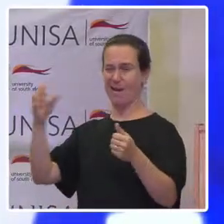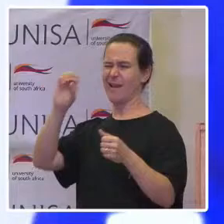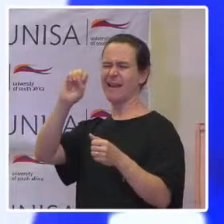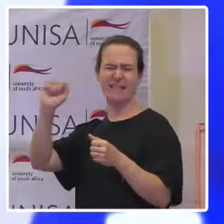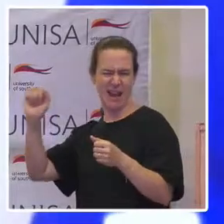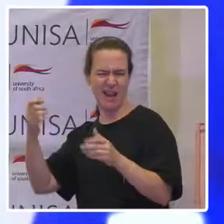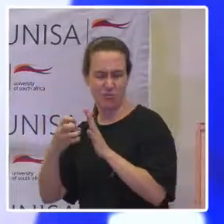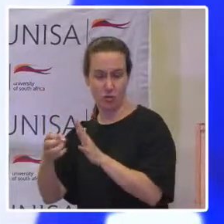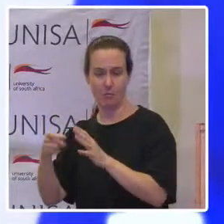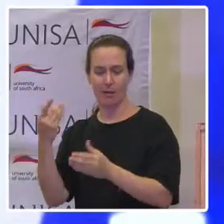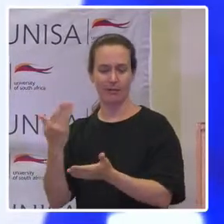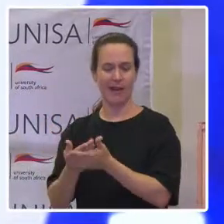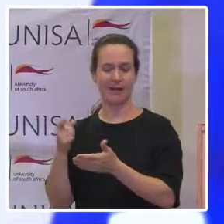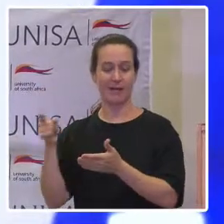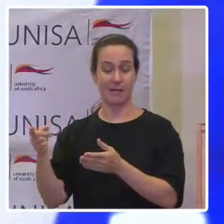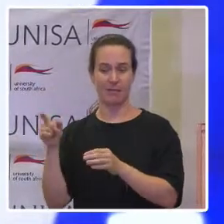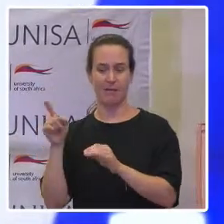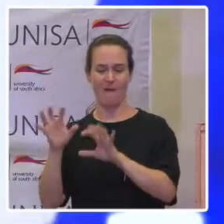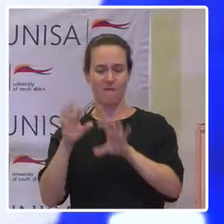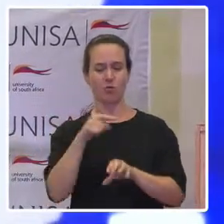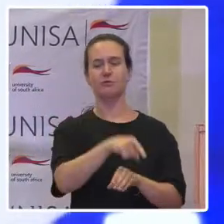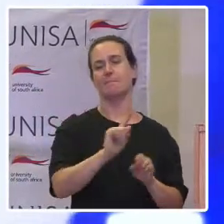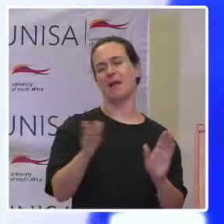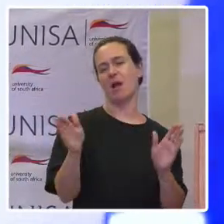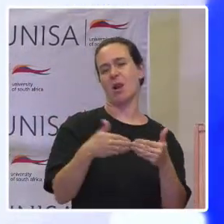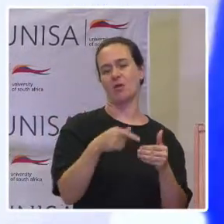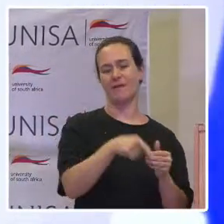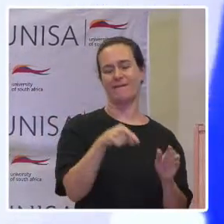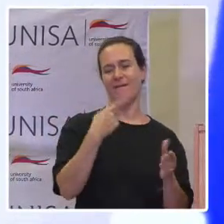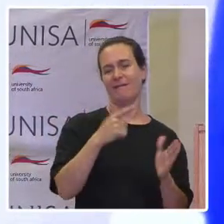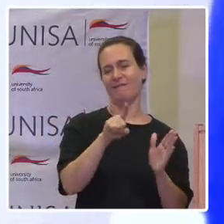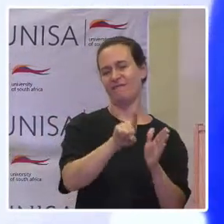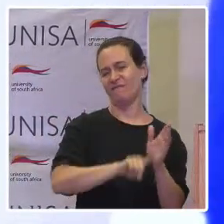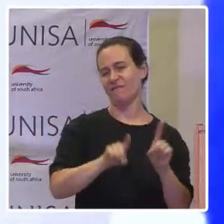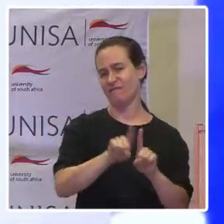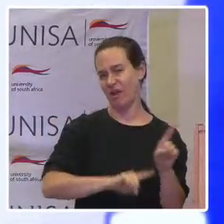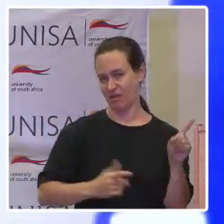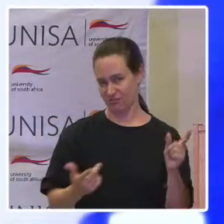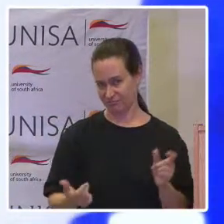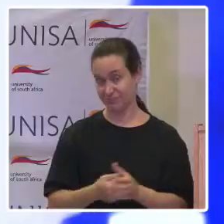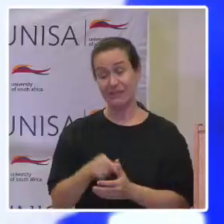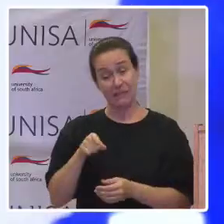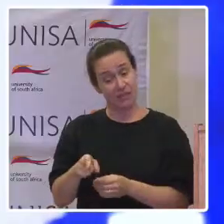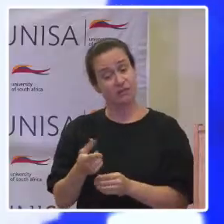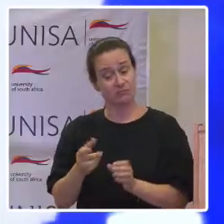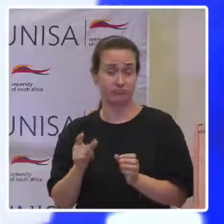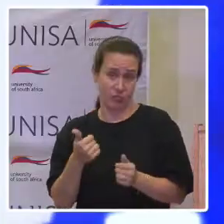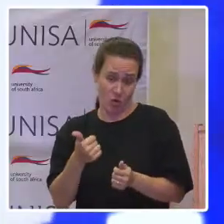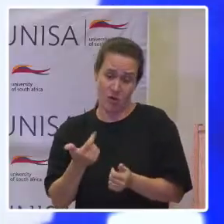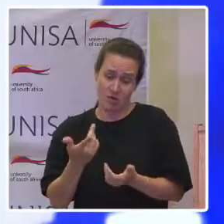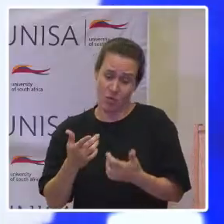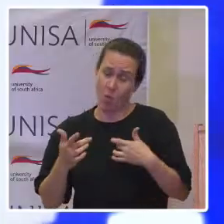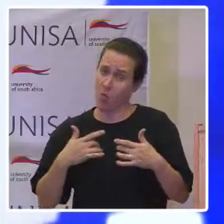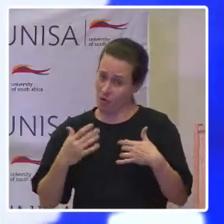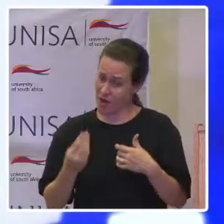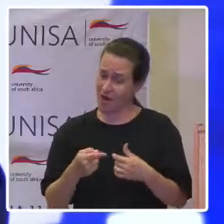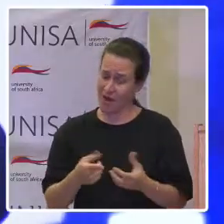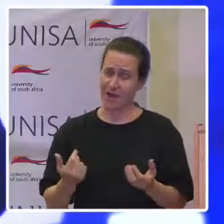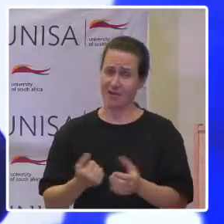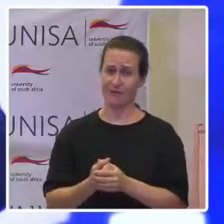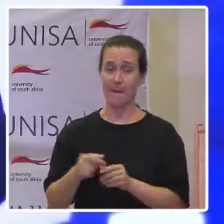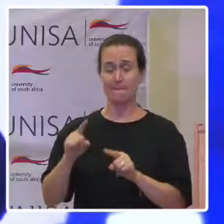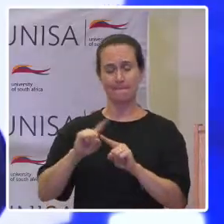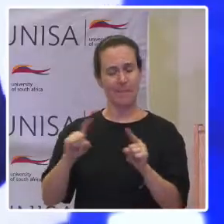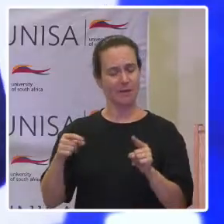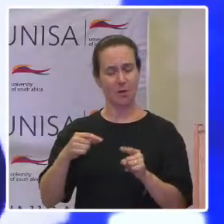up, which is, it's a legitimate concern. However, through that short-sightedness, we fail to